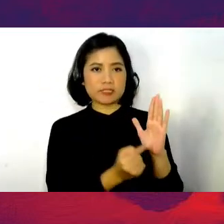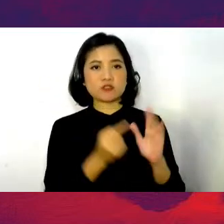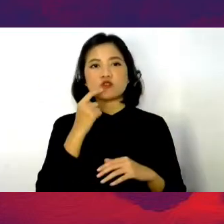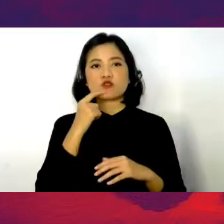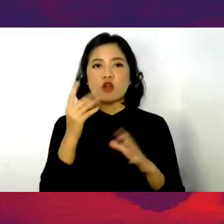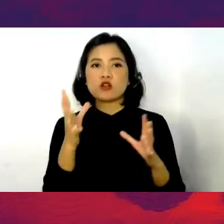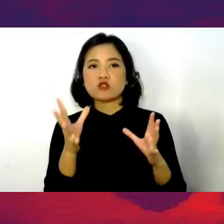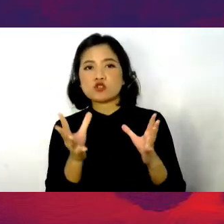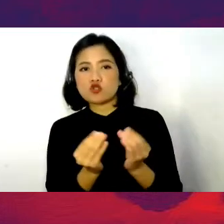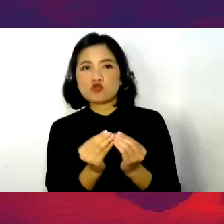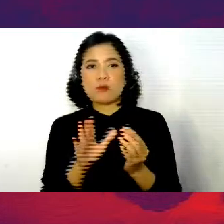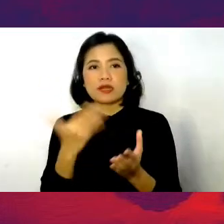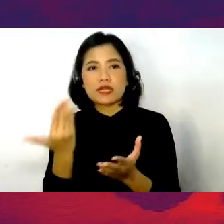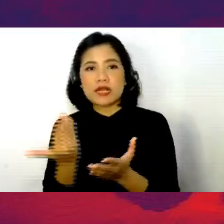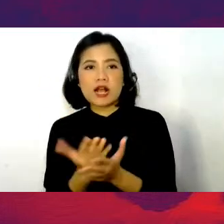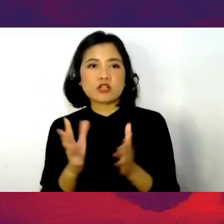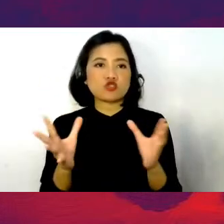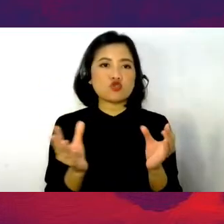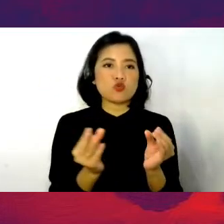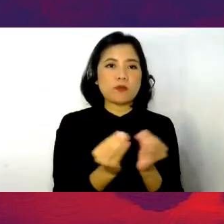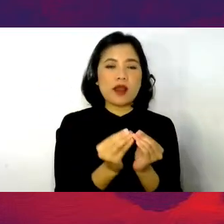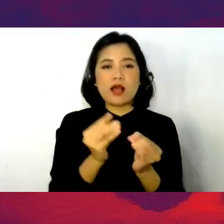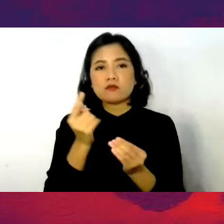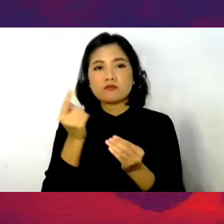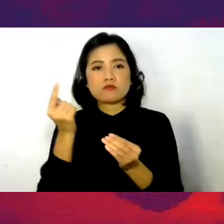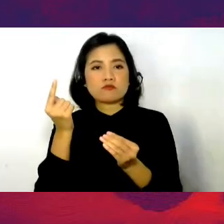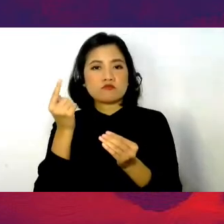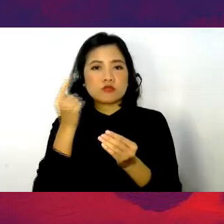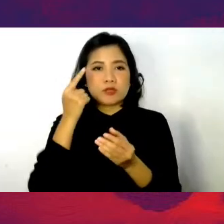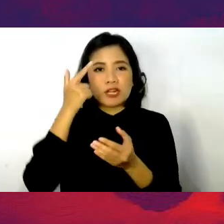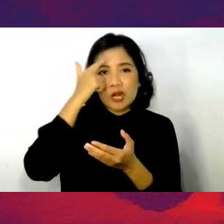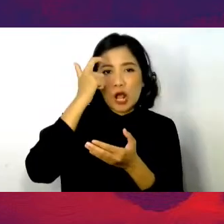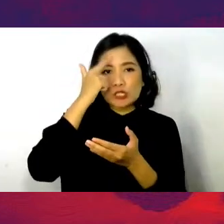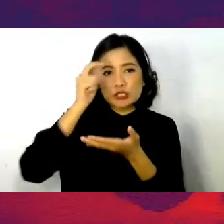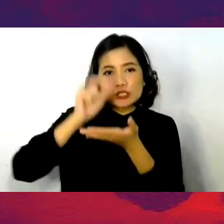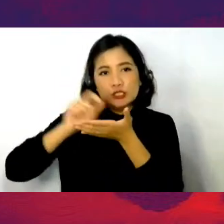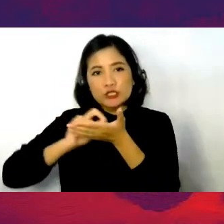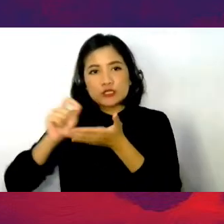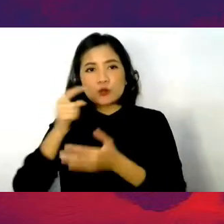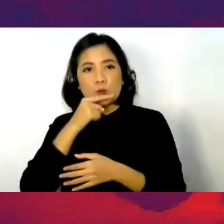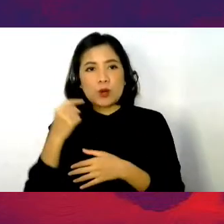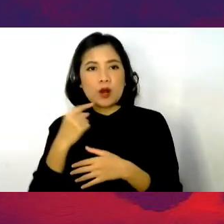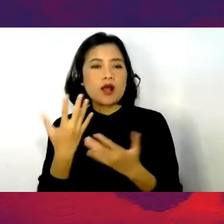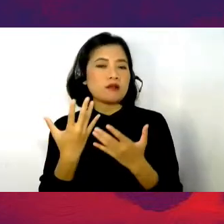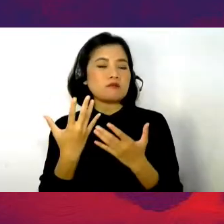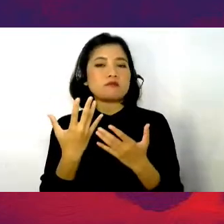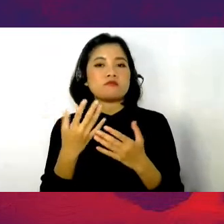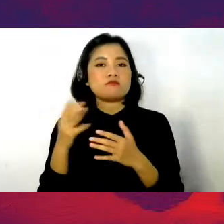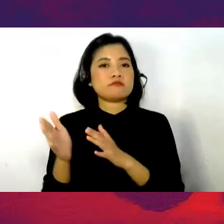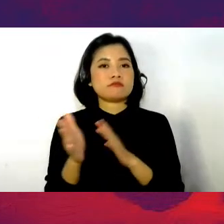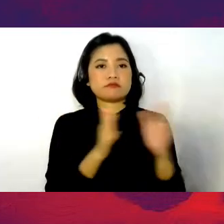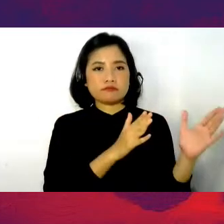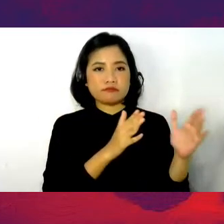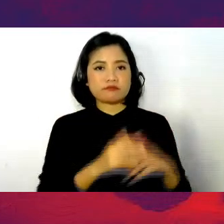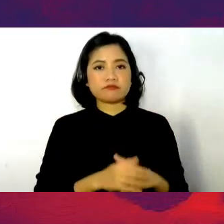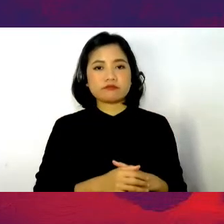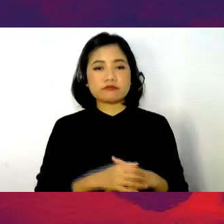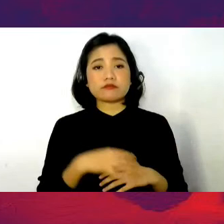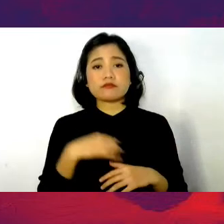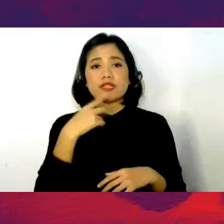rate, electrification, education, health, living standard, clearly. Next slide. We are looking at